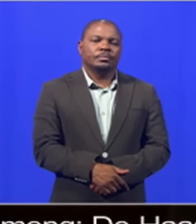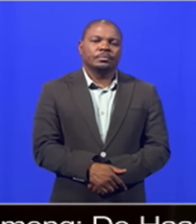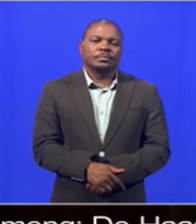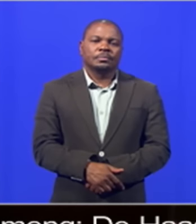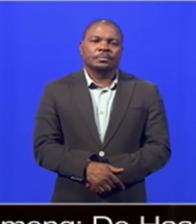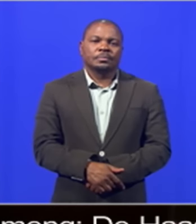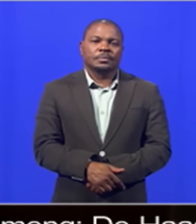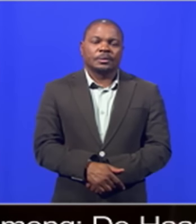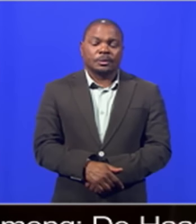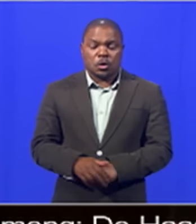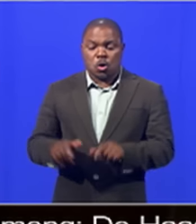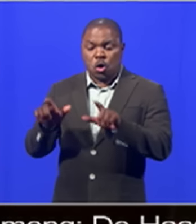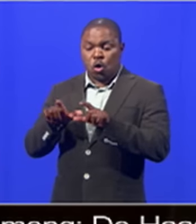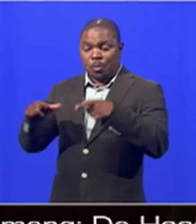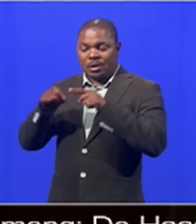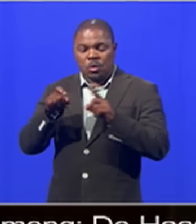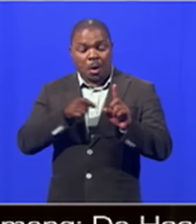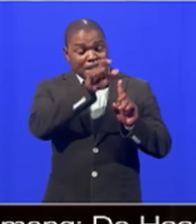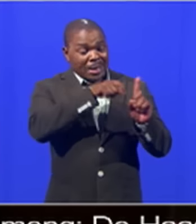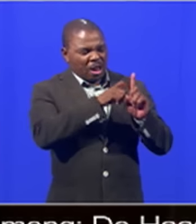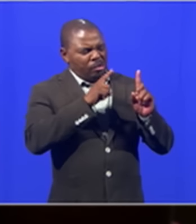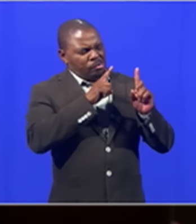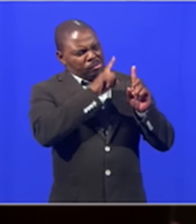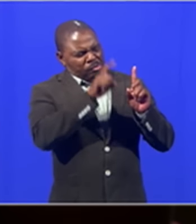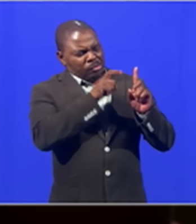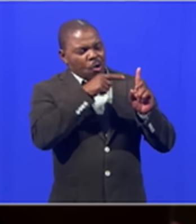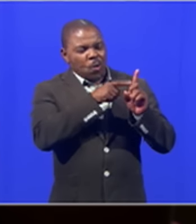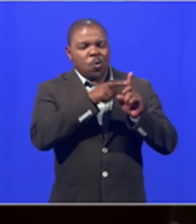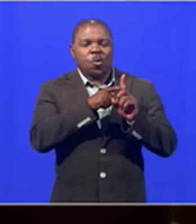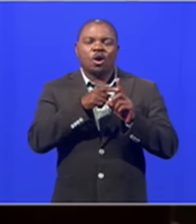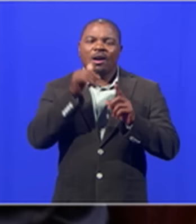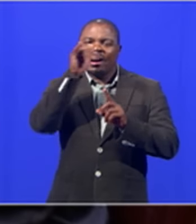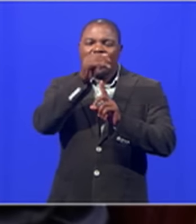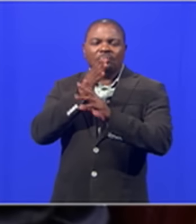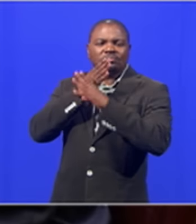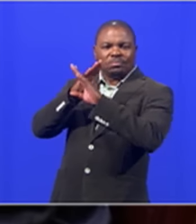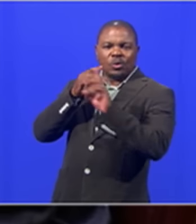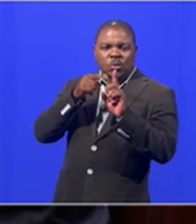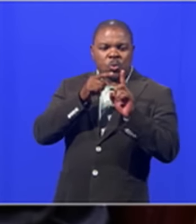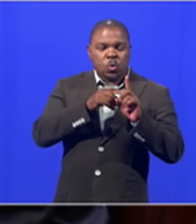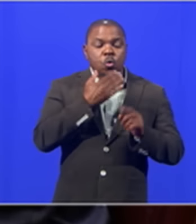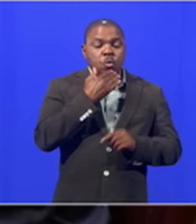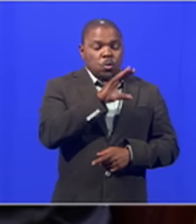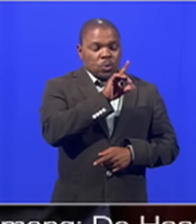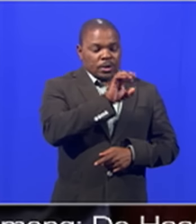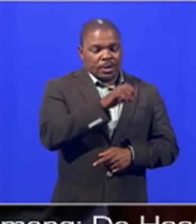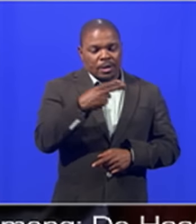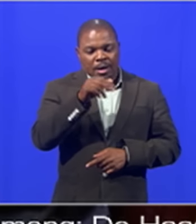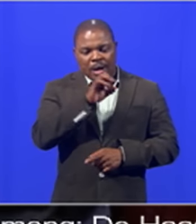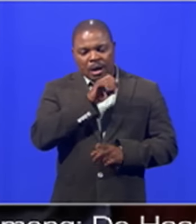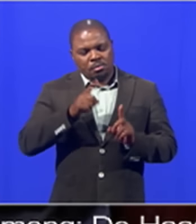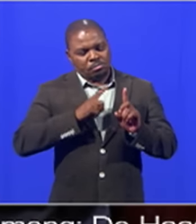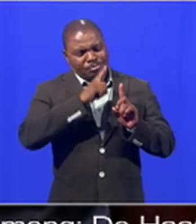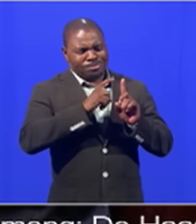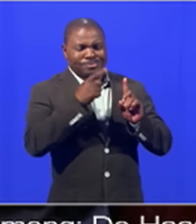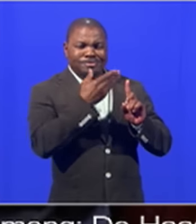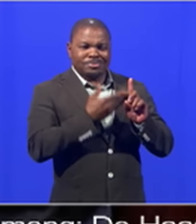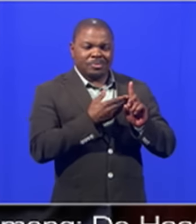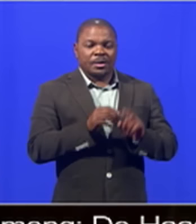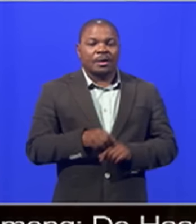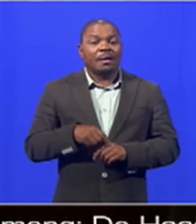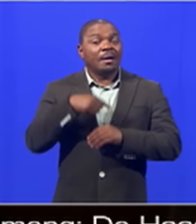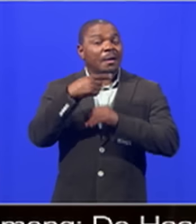Maloko a komiti ana gadika mokgaratlhi o kgatlhanong le bosenyi mo Professor Mary Diehas ka dipotso tebang le seemo sa gagwe. Segolo